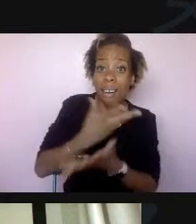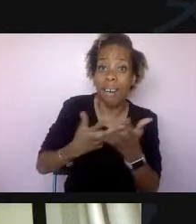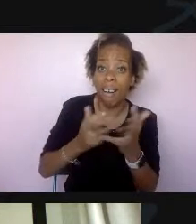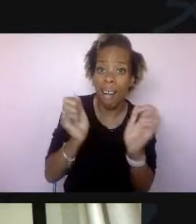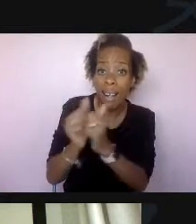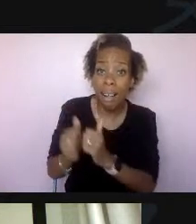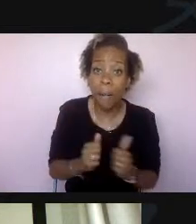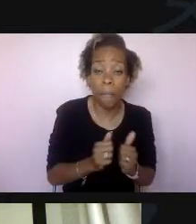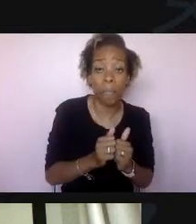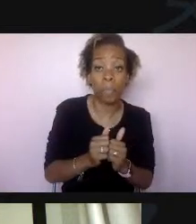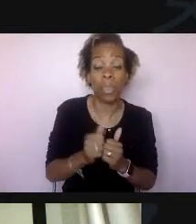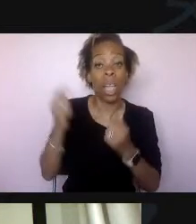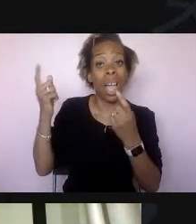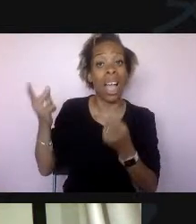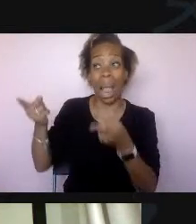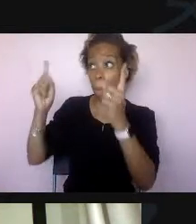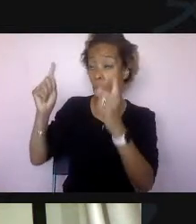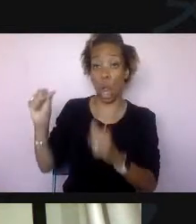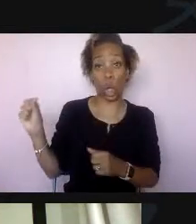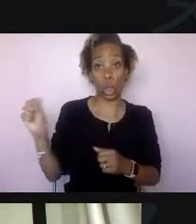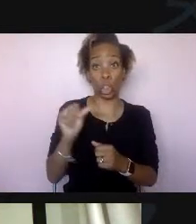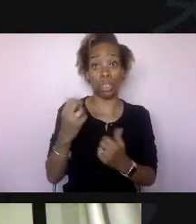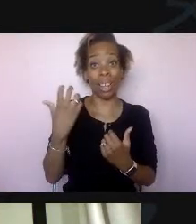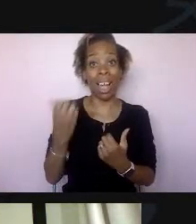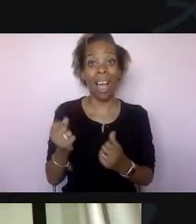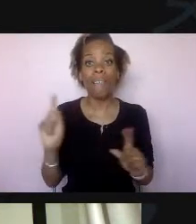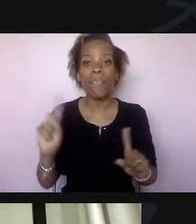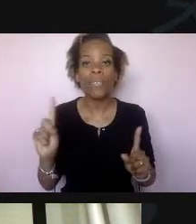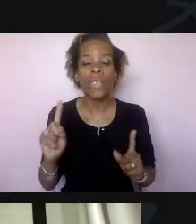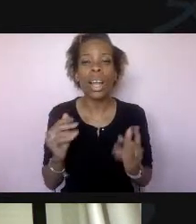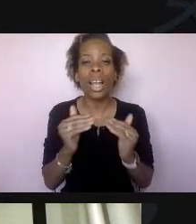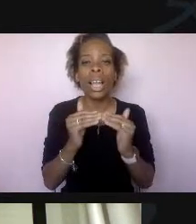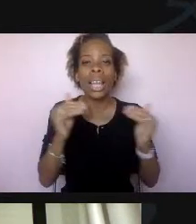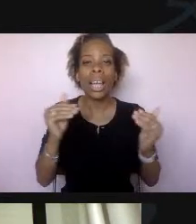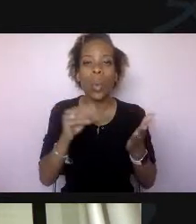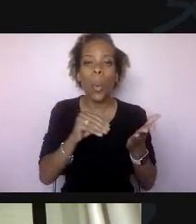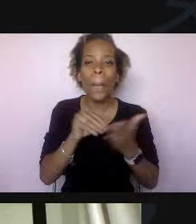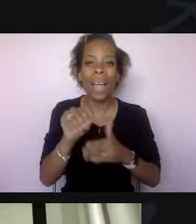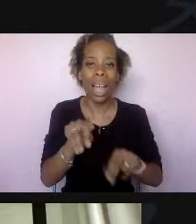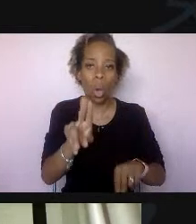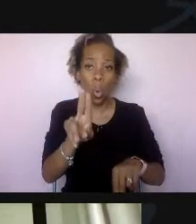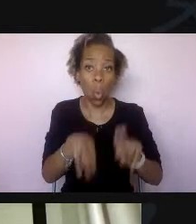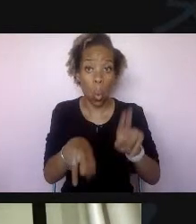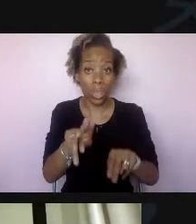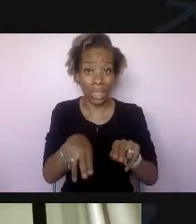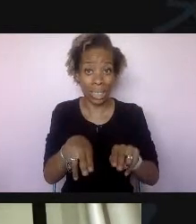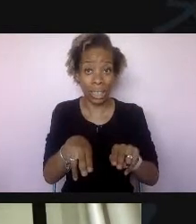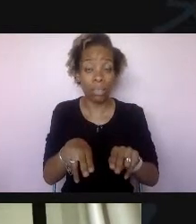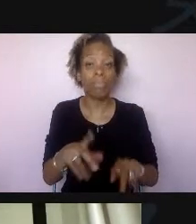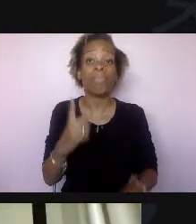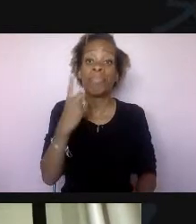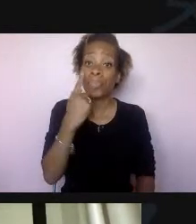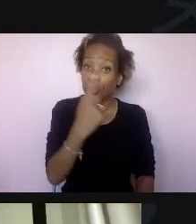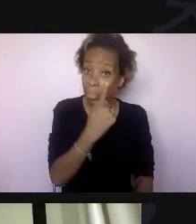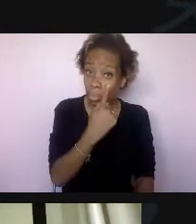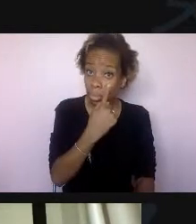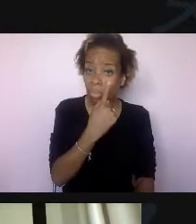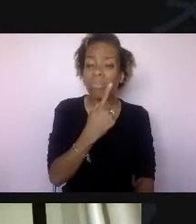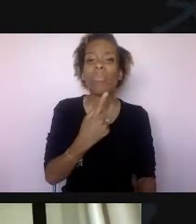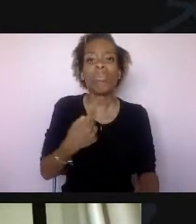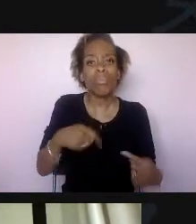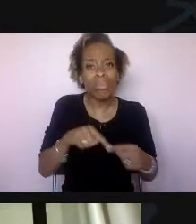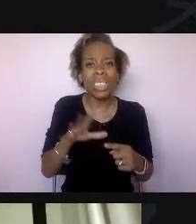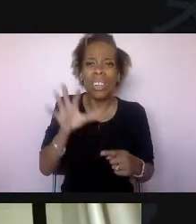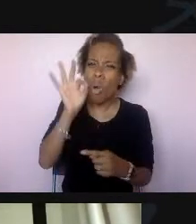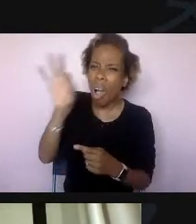have done an equal pay audit. So this is the time to ask those questions and go and be asking for the data we've kind of already been talking